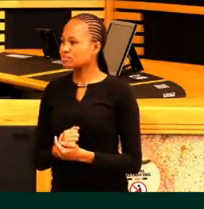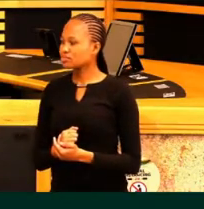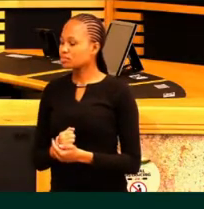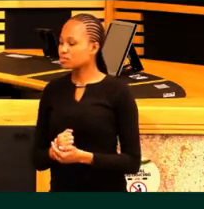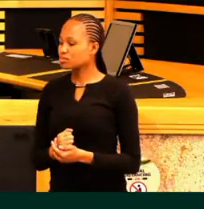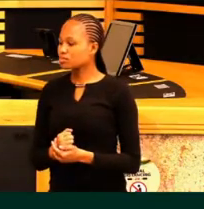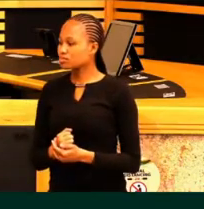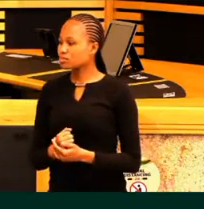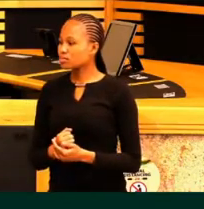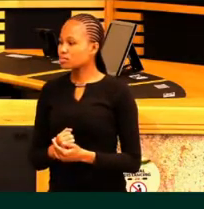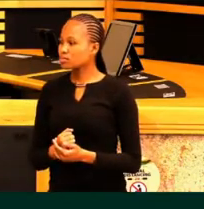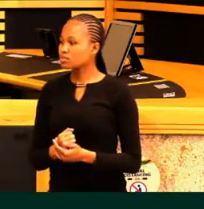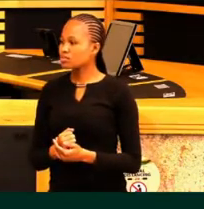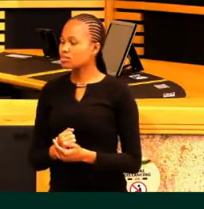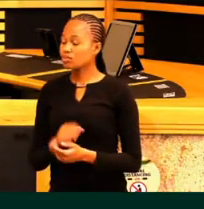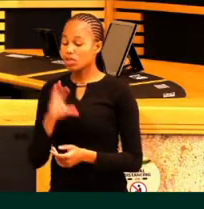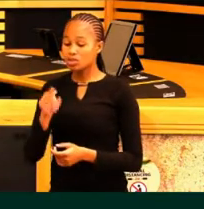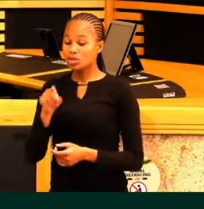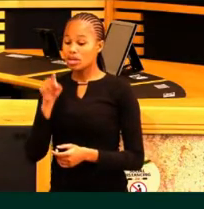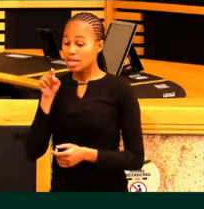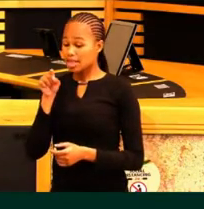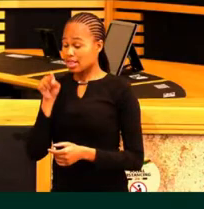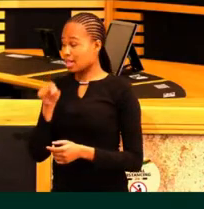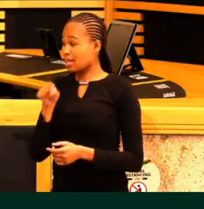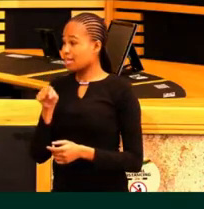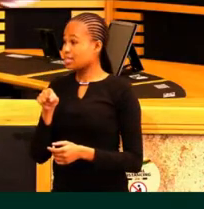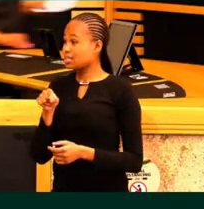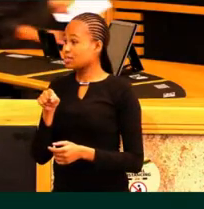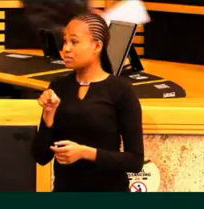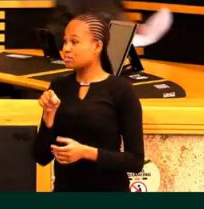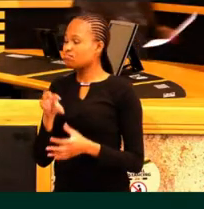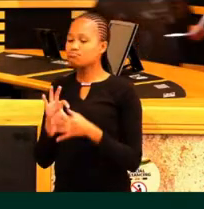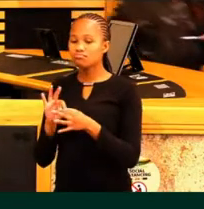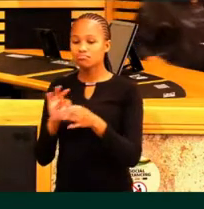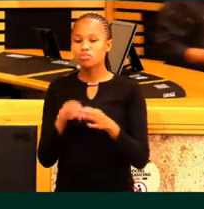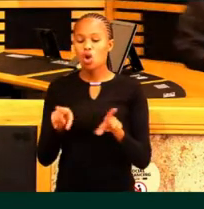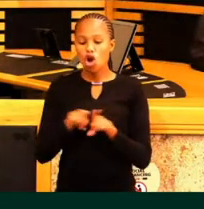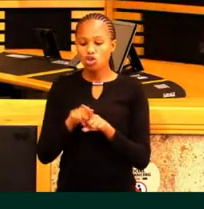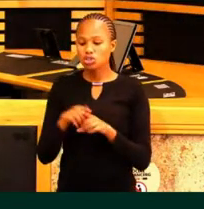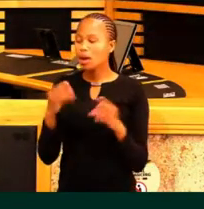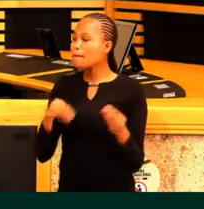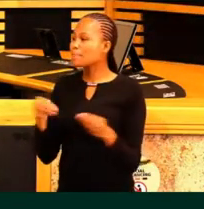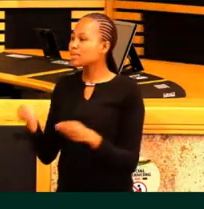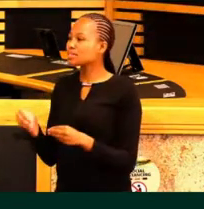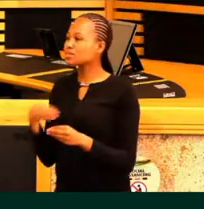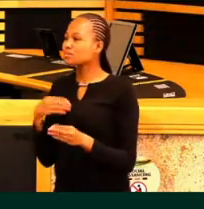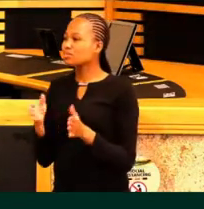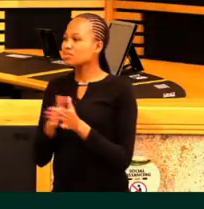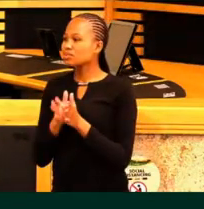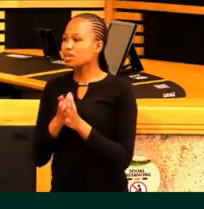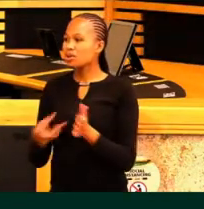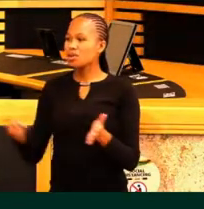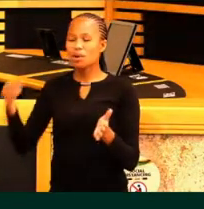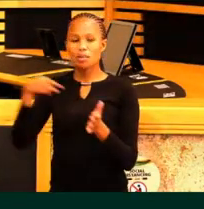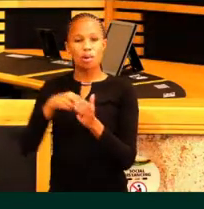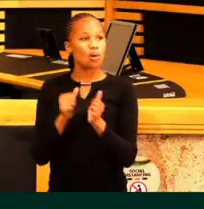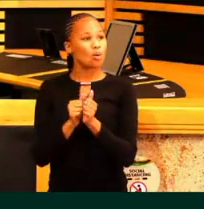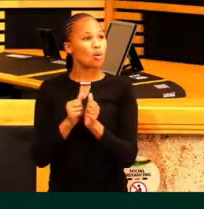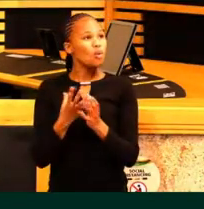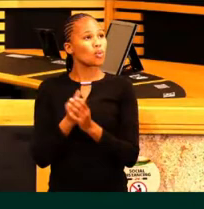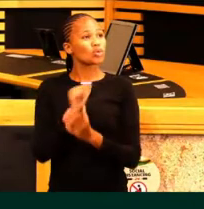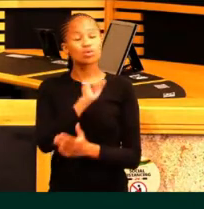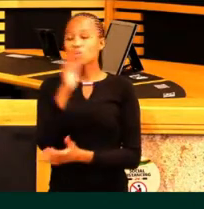population so that chunk participates also in business my colleagues with your permission